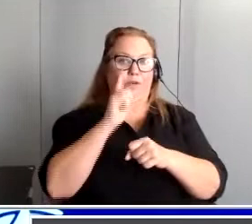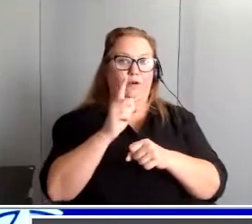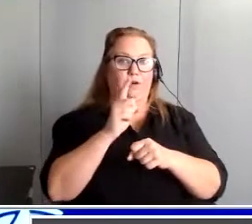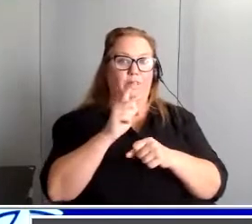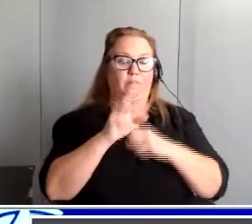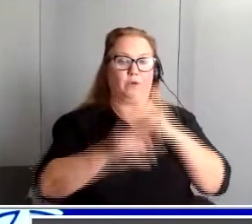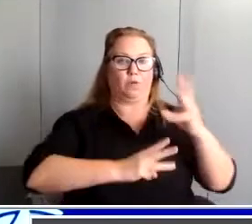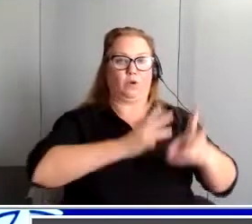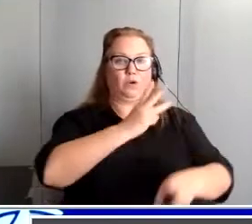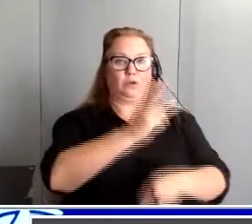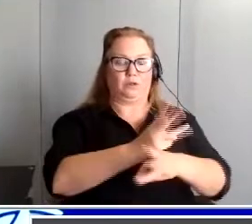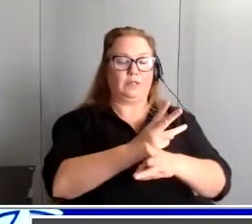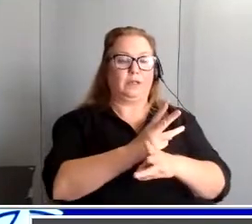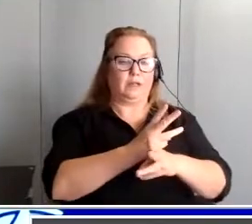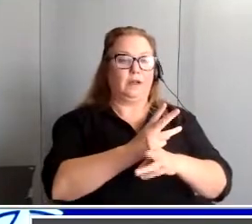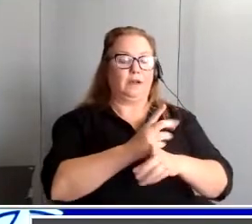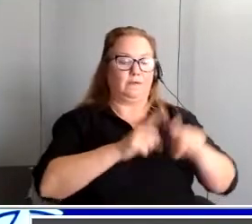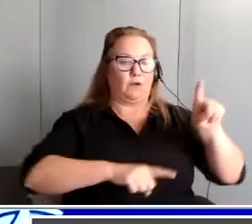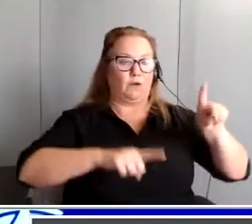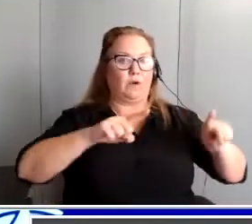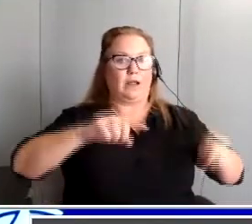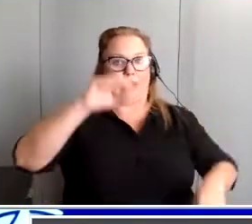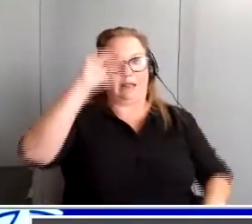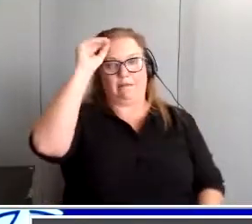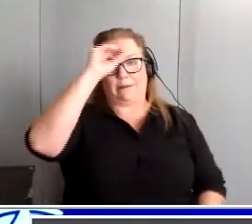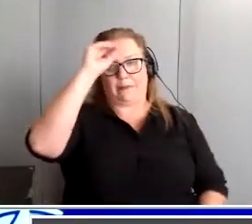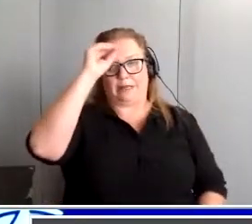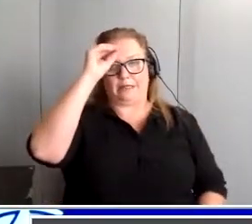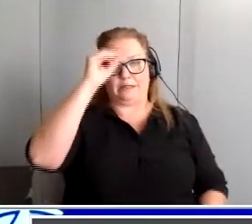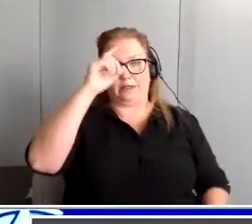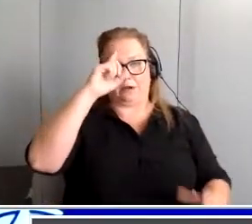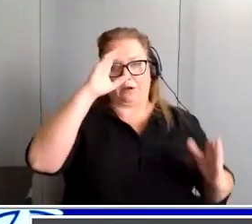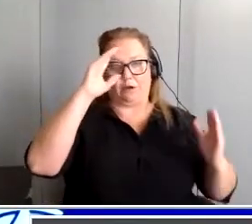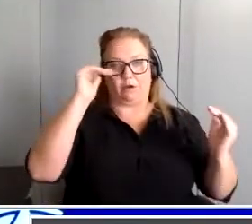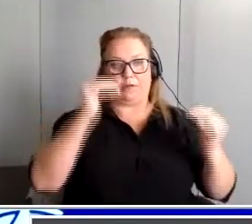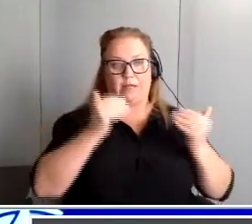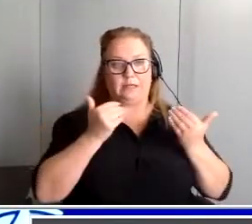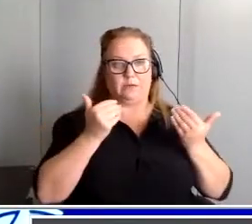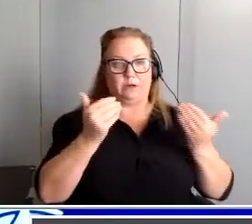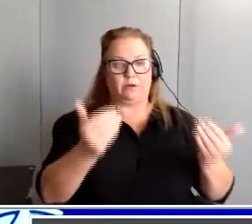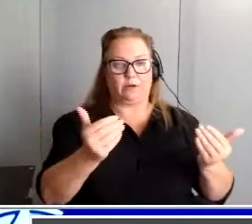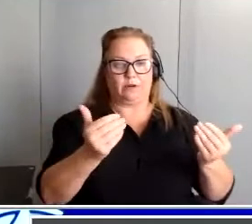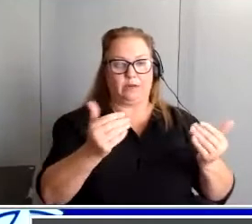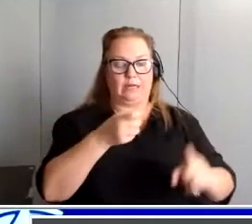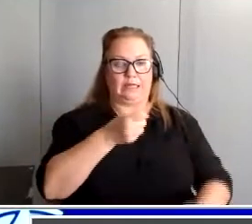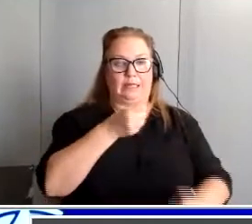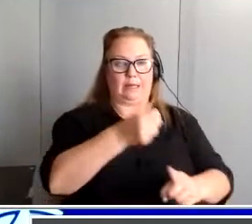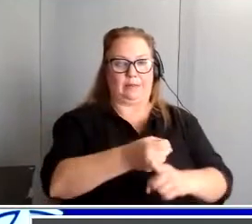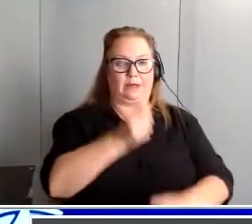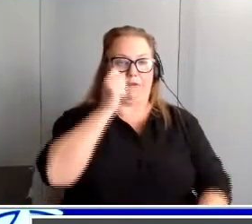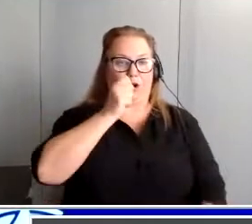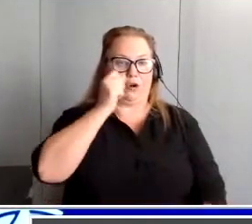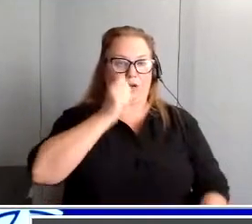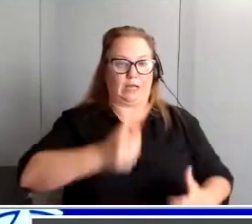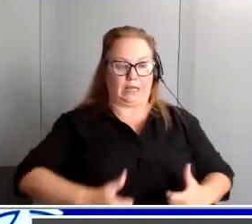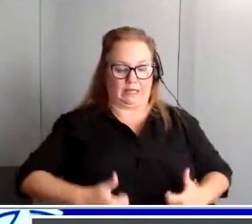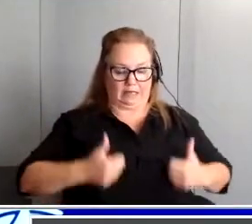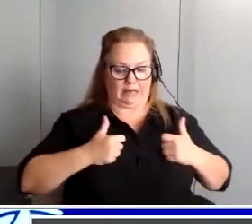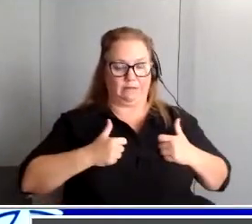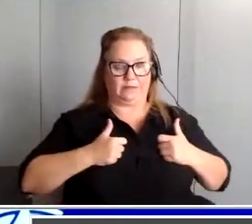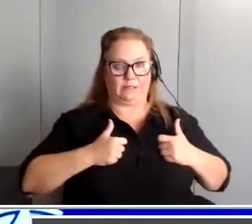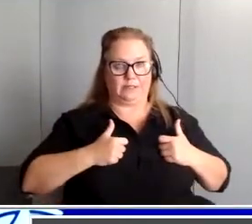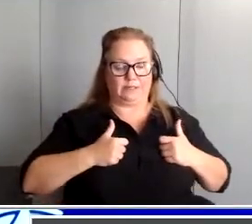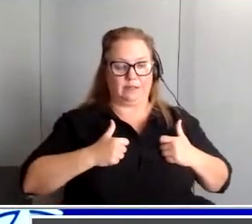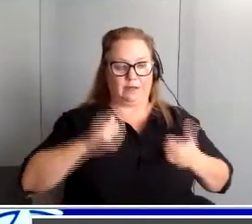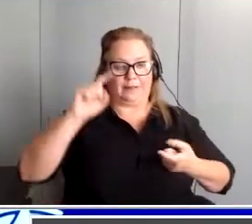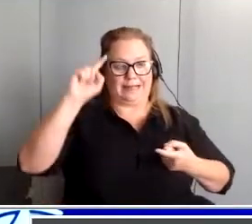So a lot of different opinions for sure, but hopefully as we move further into this, the impact on our daily lives from this virus is going to be less